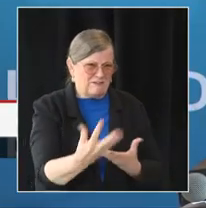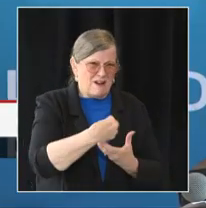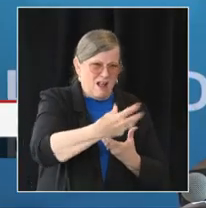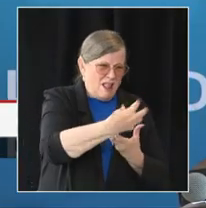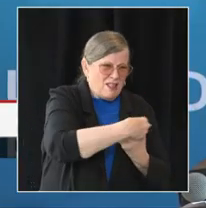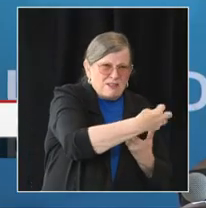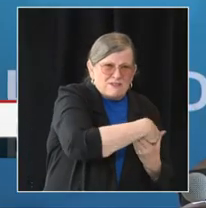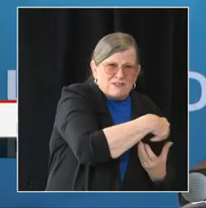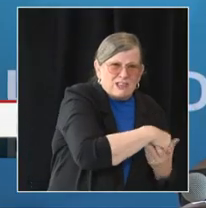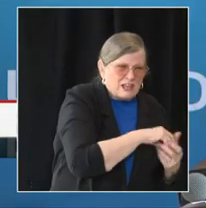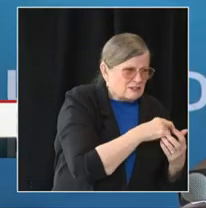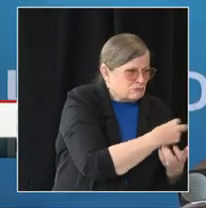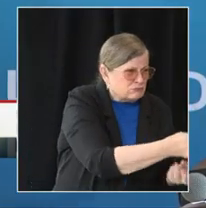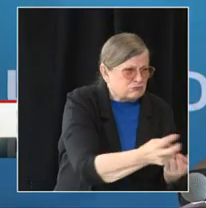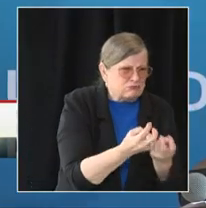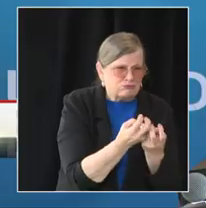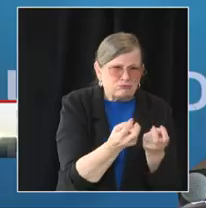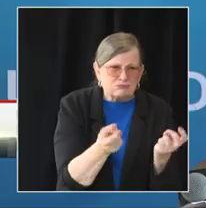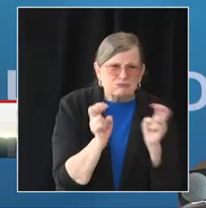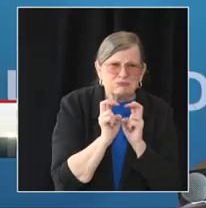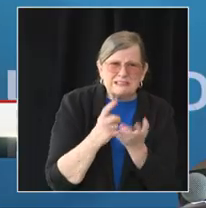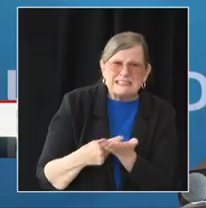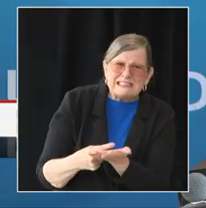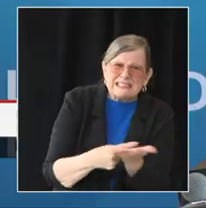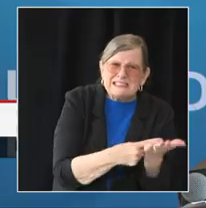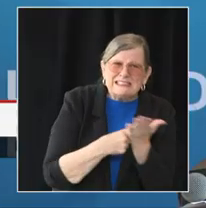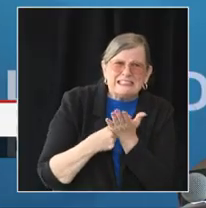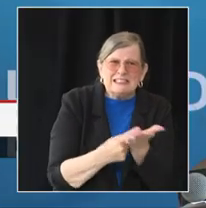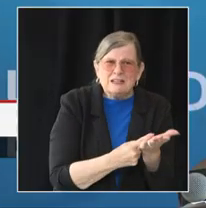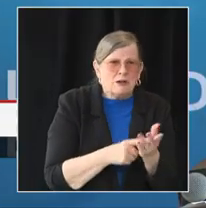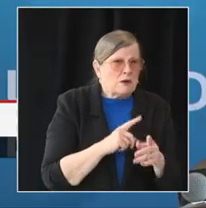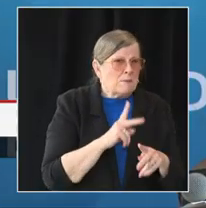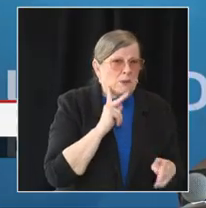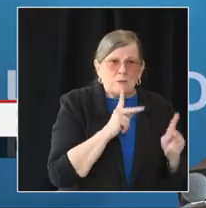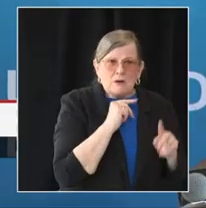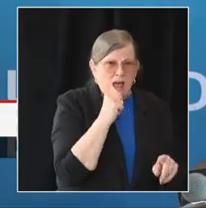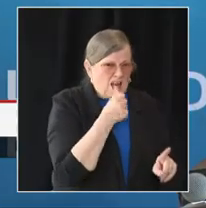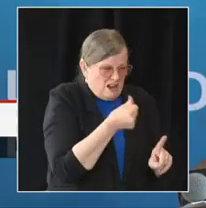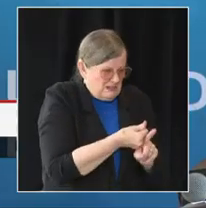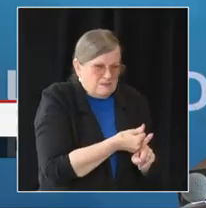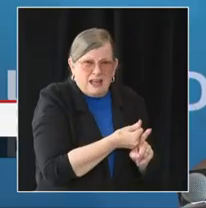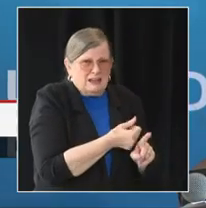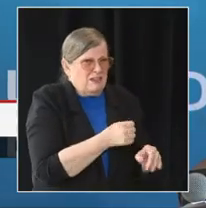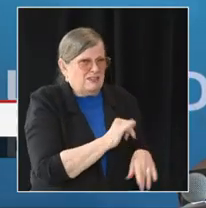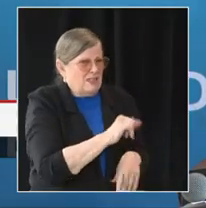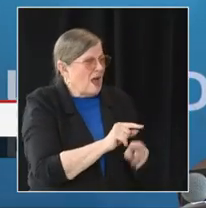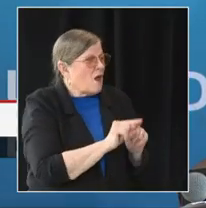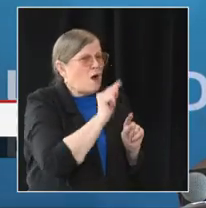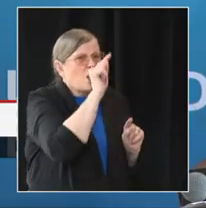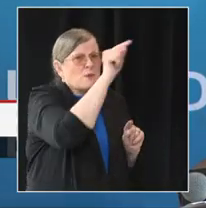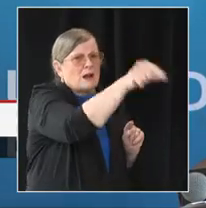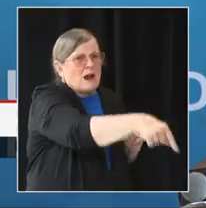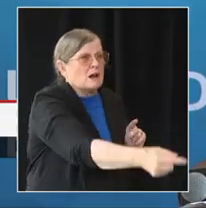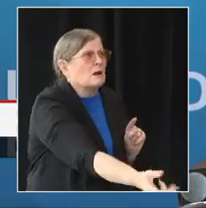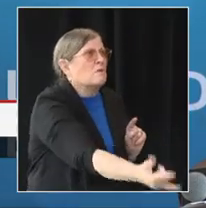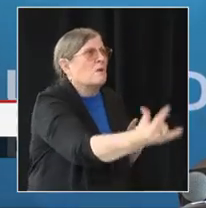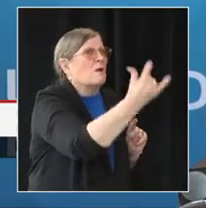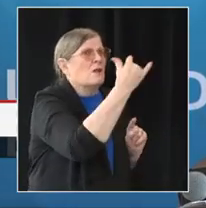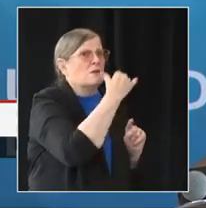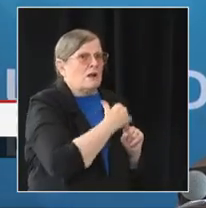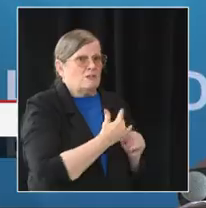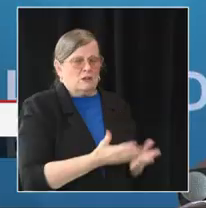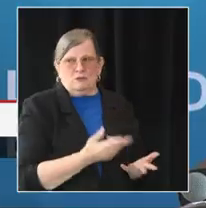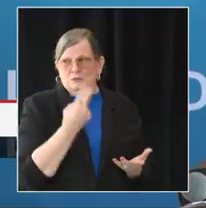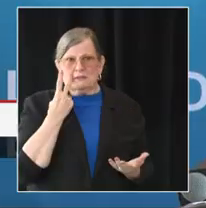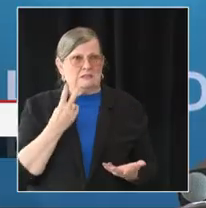deserve, and people who are not as impacted can't gum up the process or extort